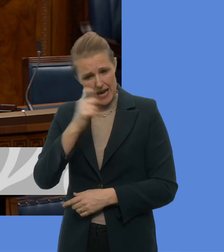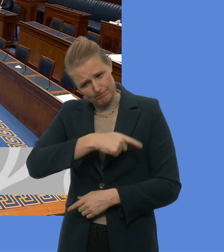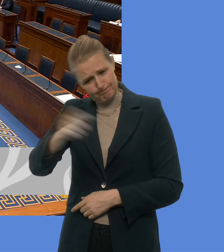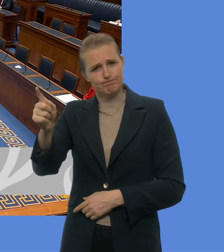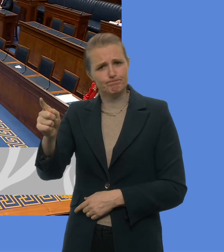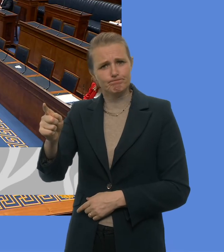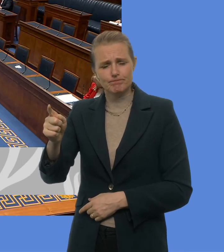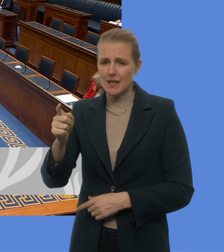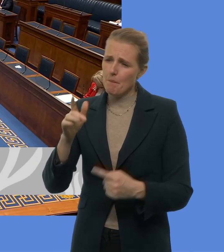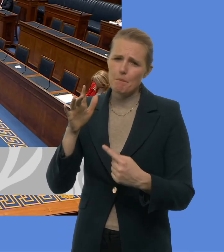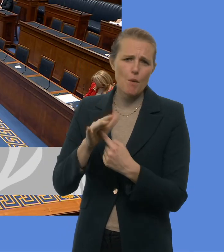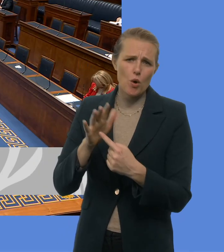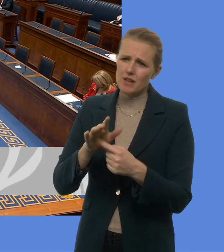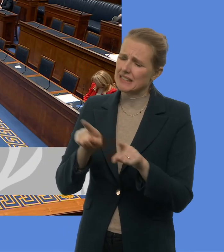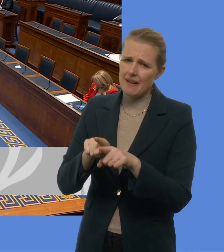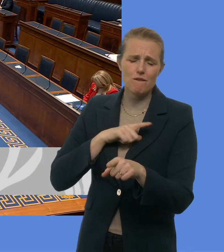place. Carl.